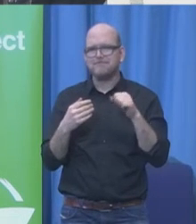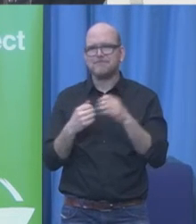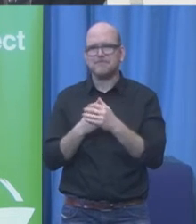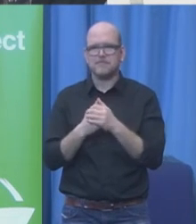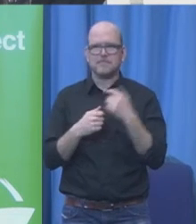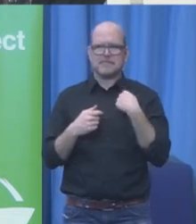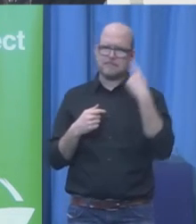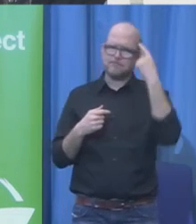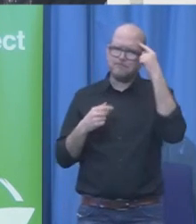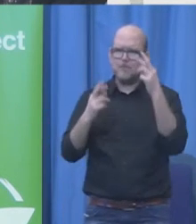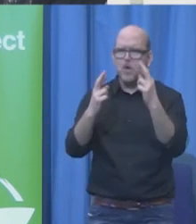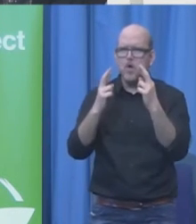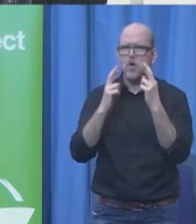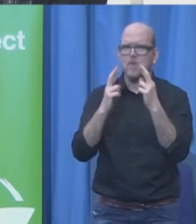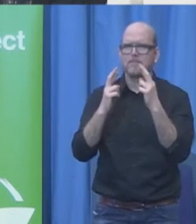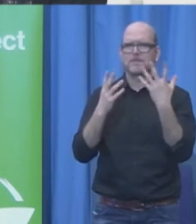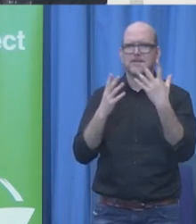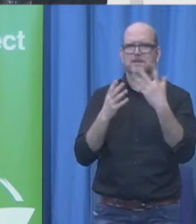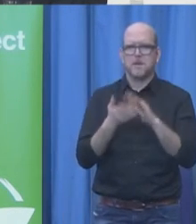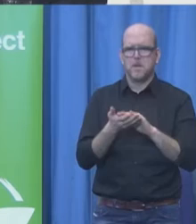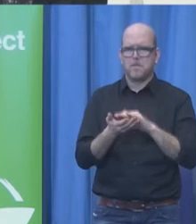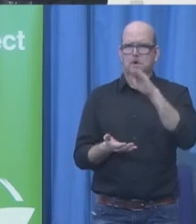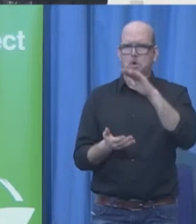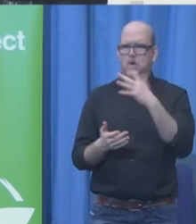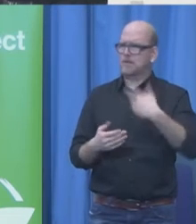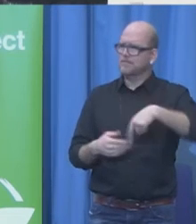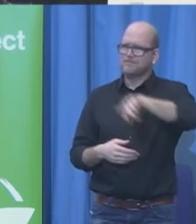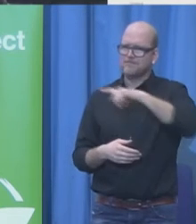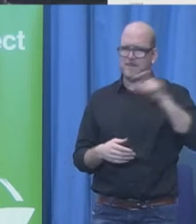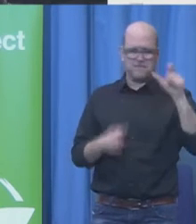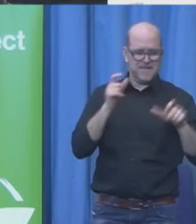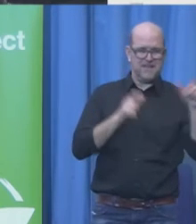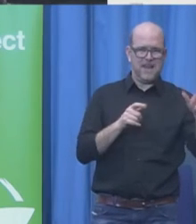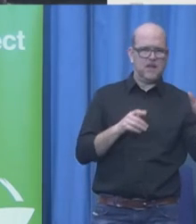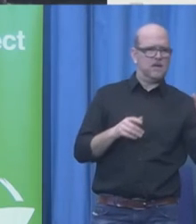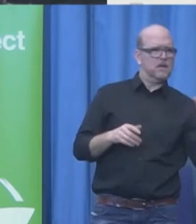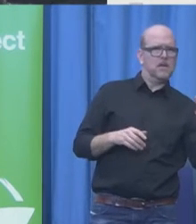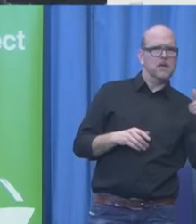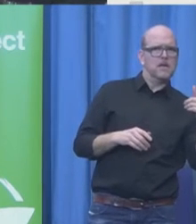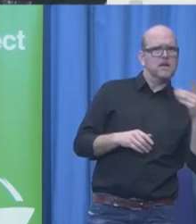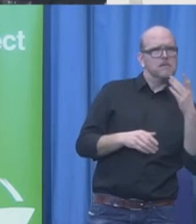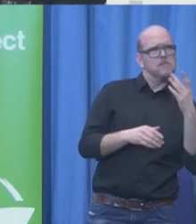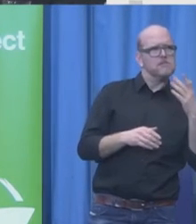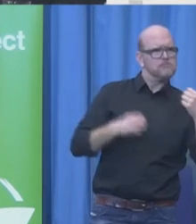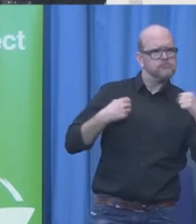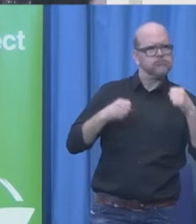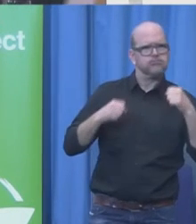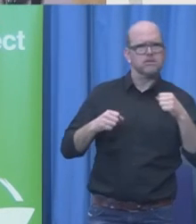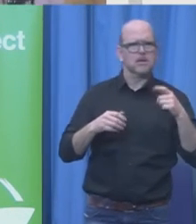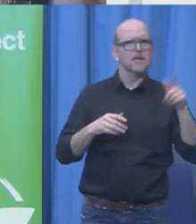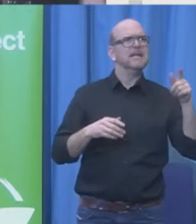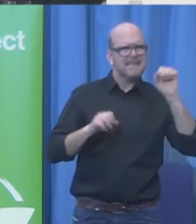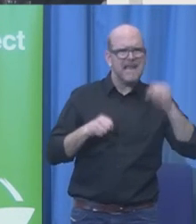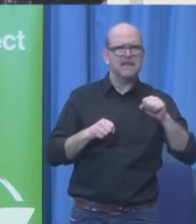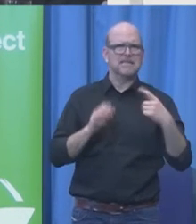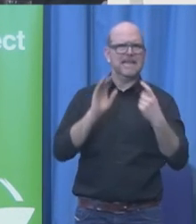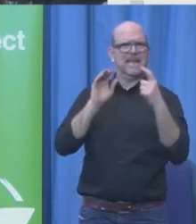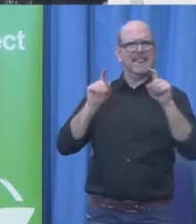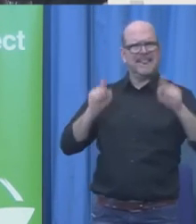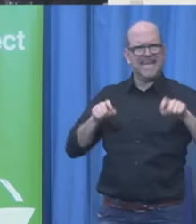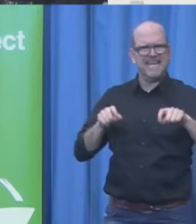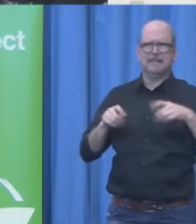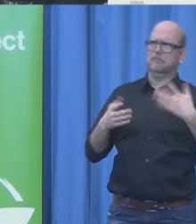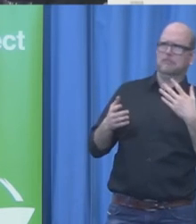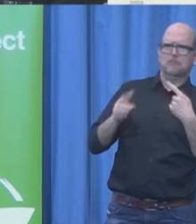much further engagement. And conferences like this, the Zero Project conferences, that start a conversation